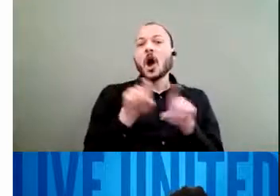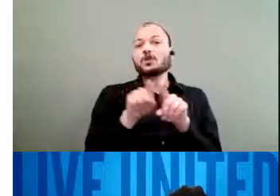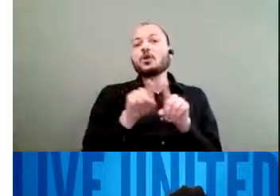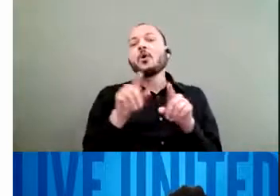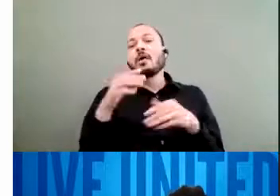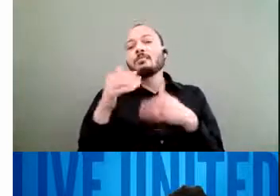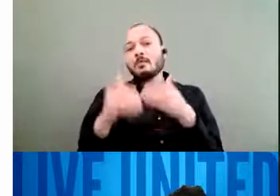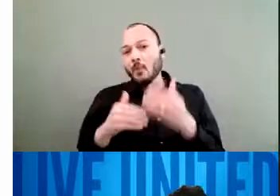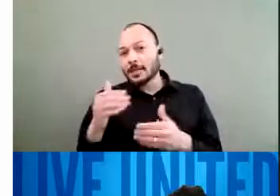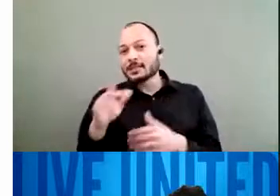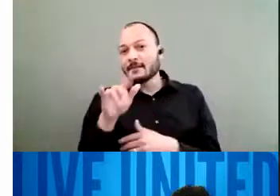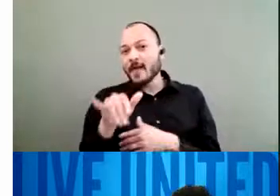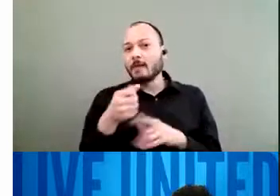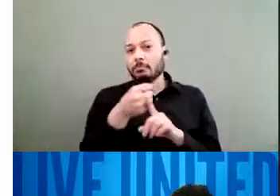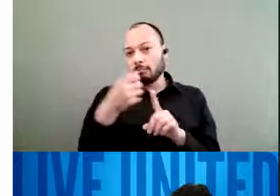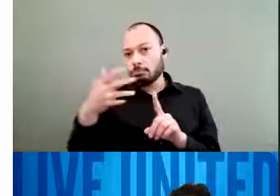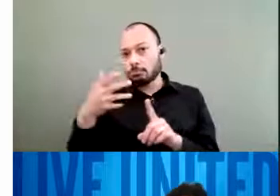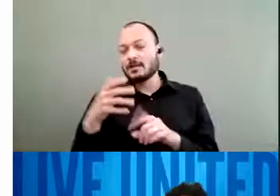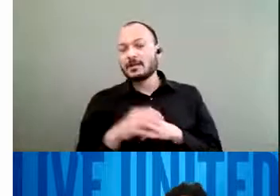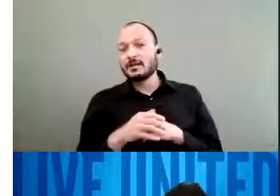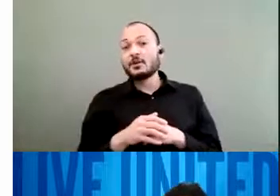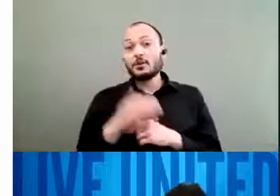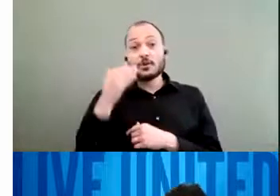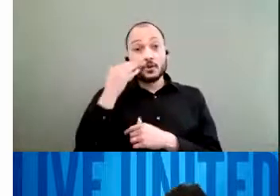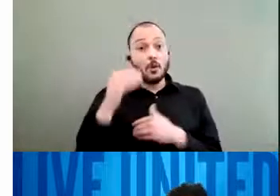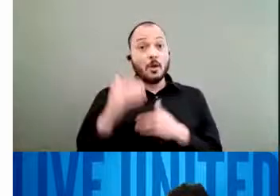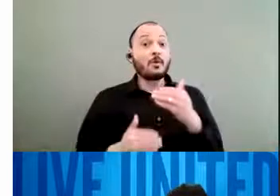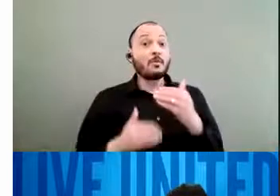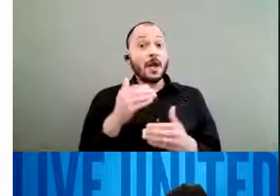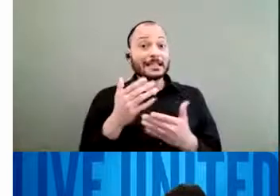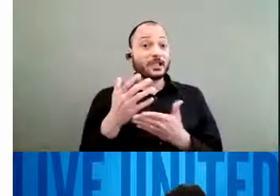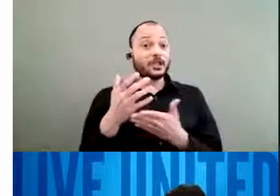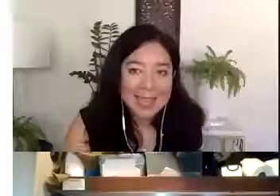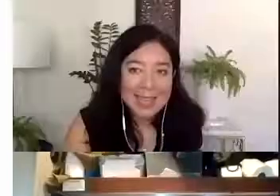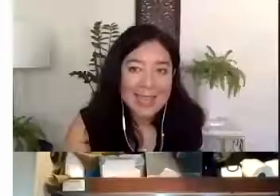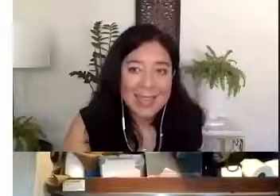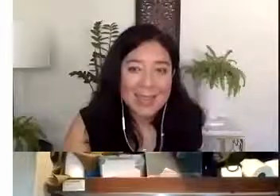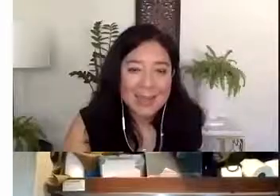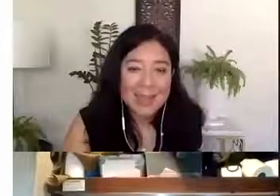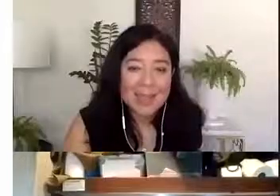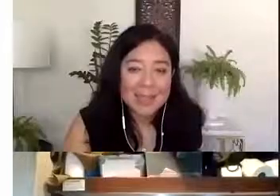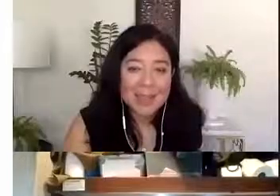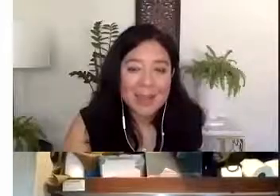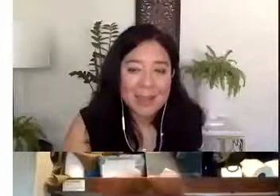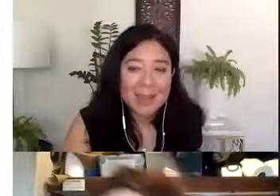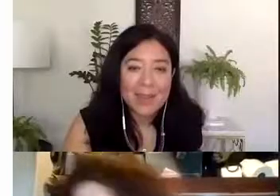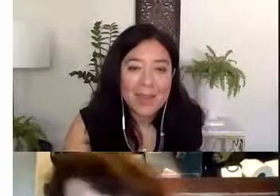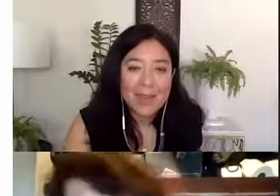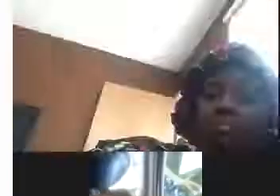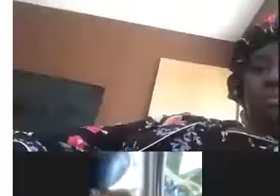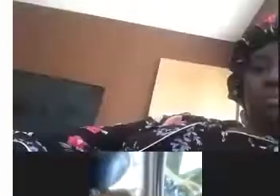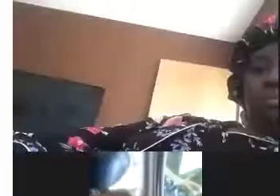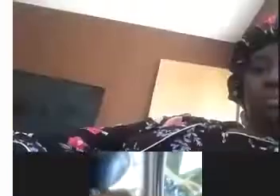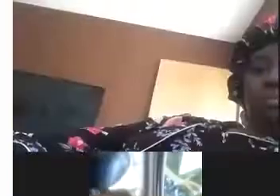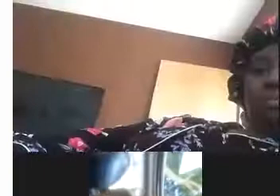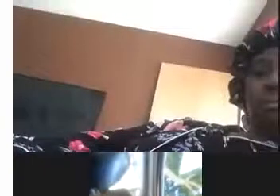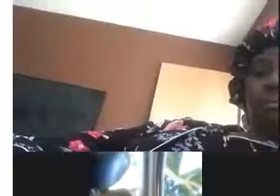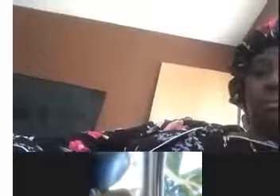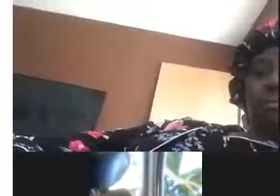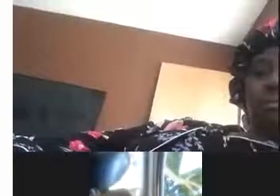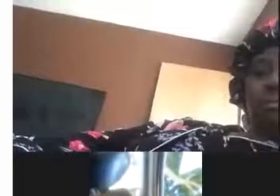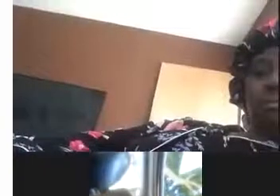know, the process to get an ITIN, it can be somewhat lengthy. So certainly, if you haven't started